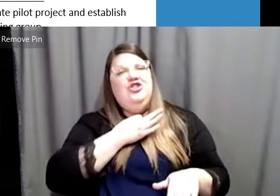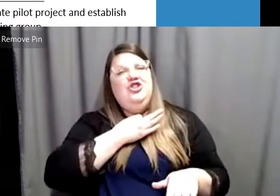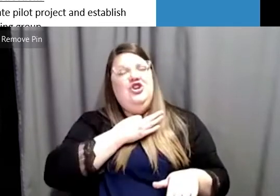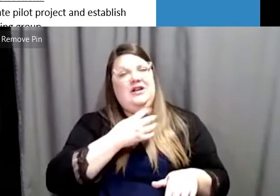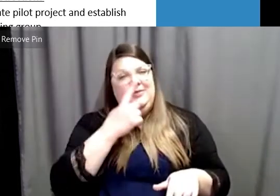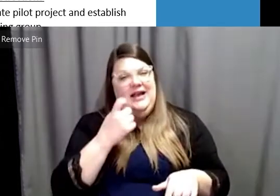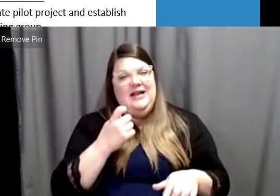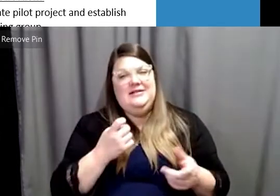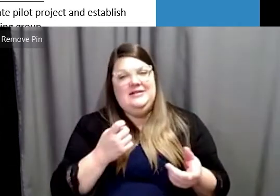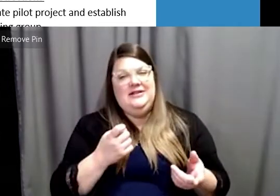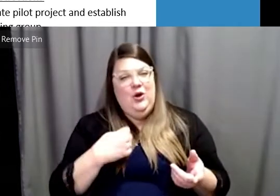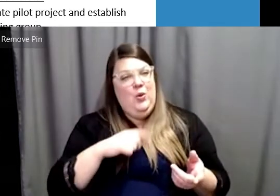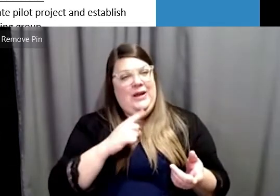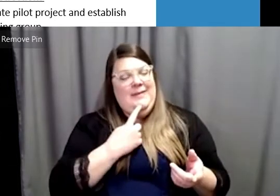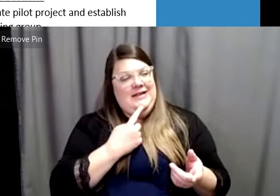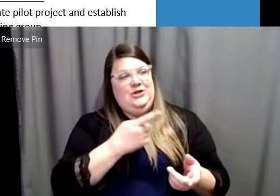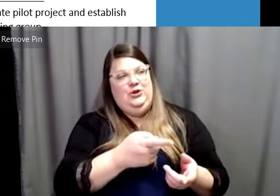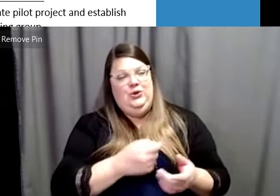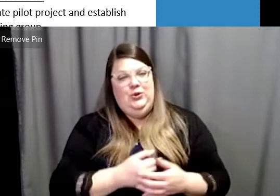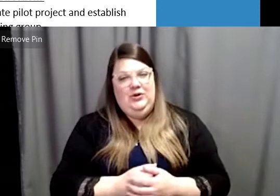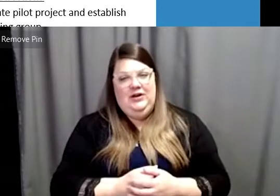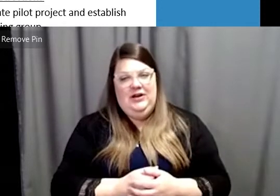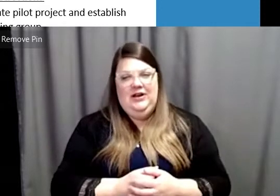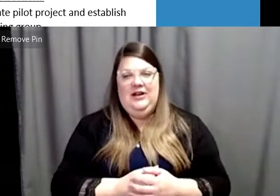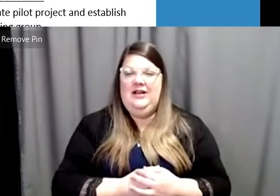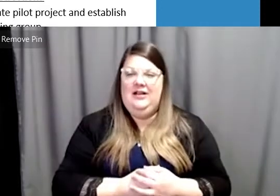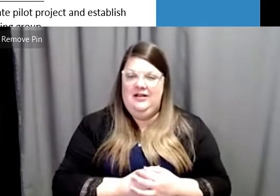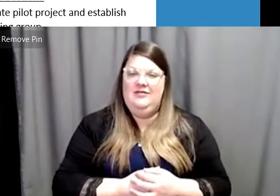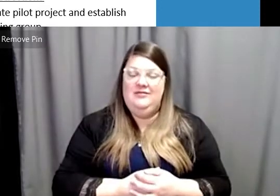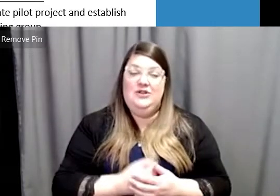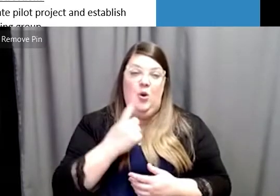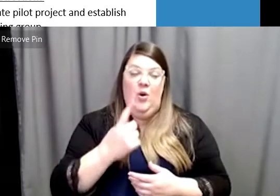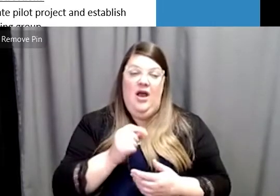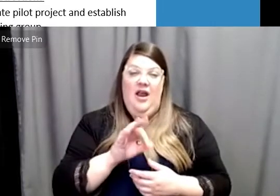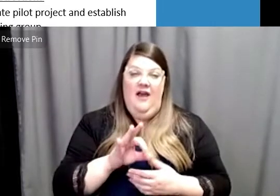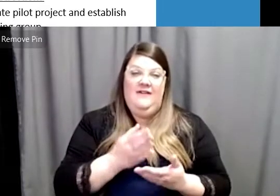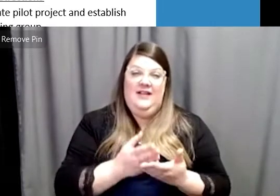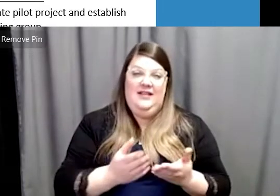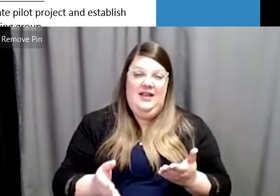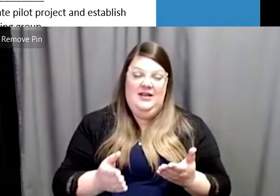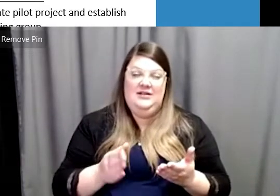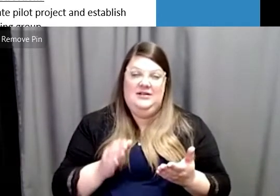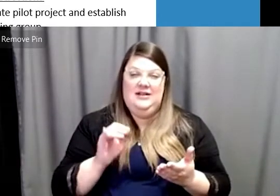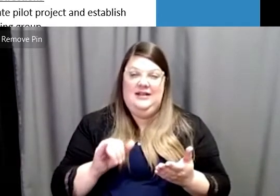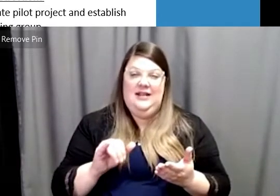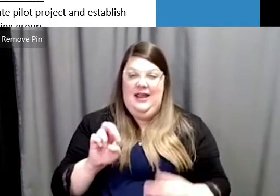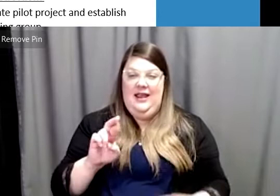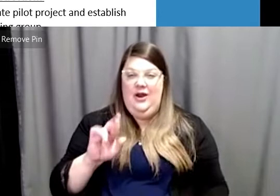because we missed you." So one of the things that Eric